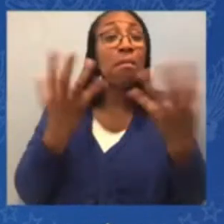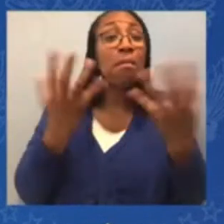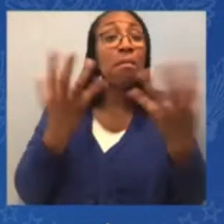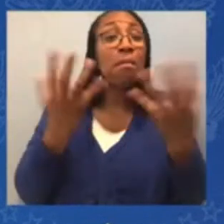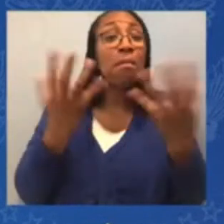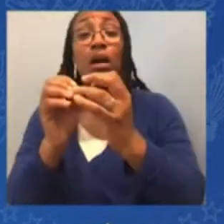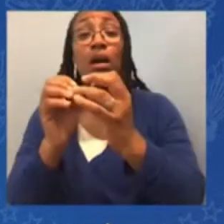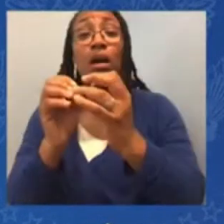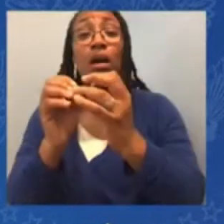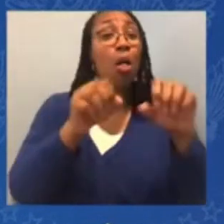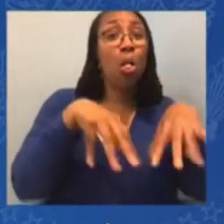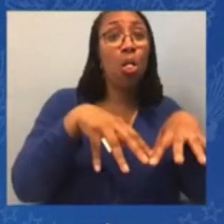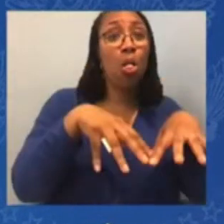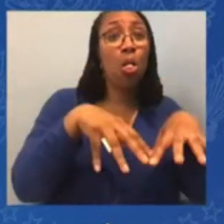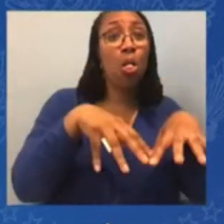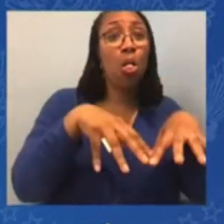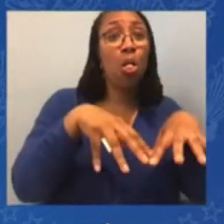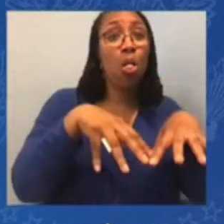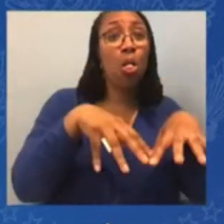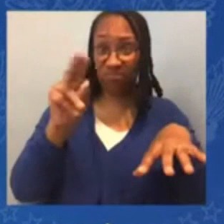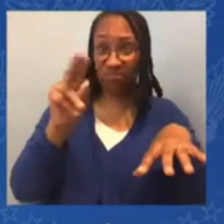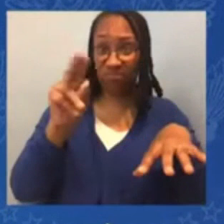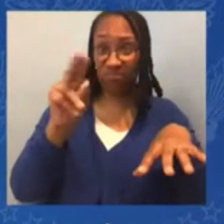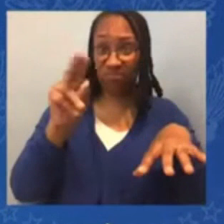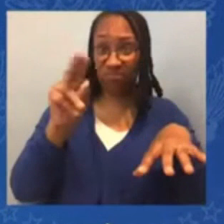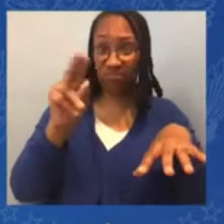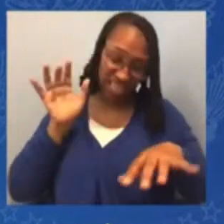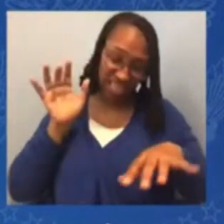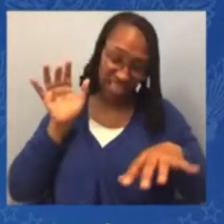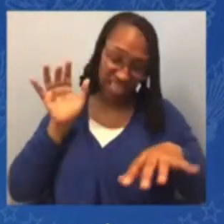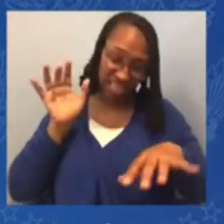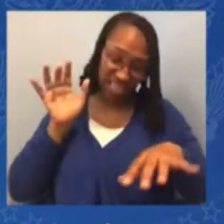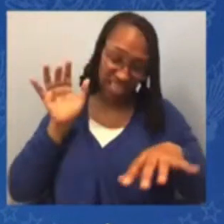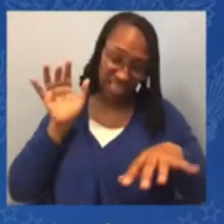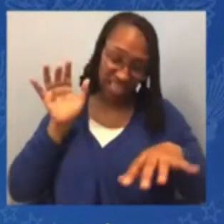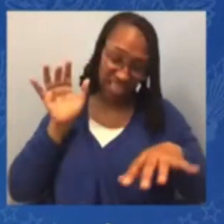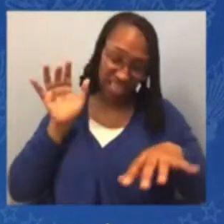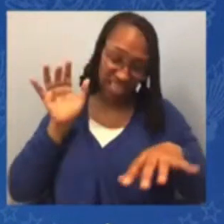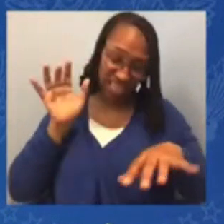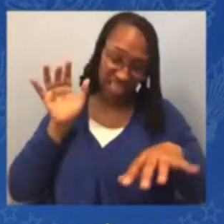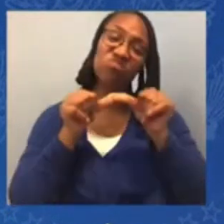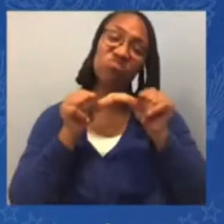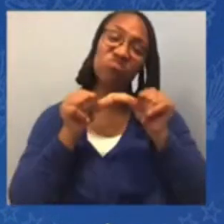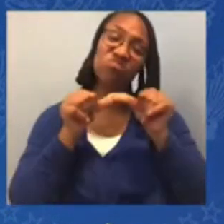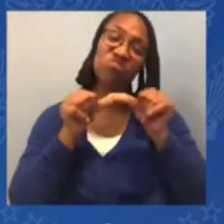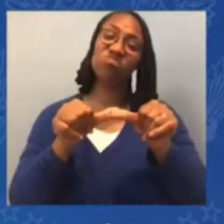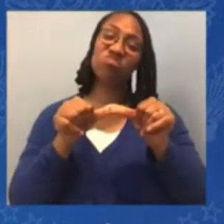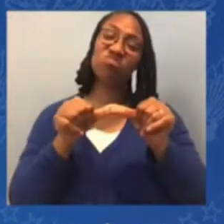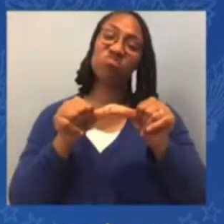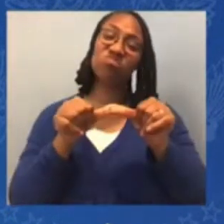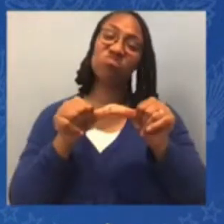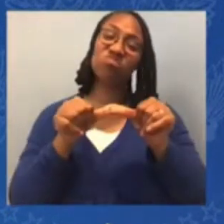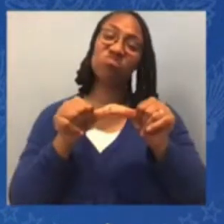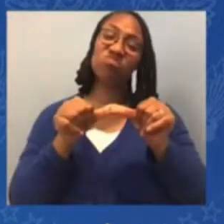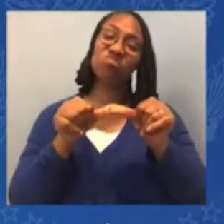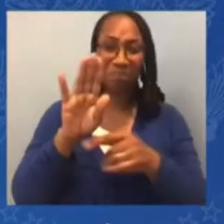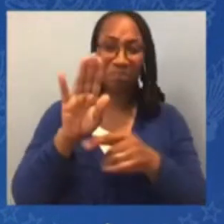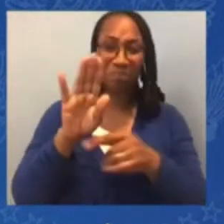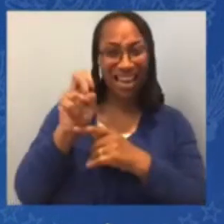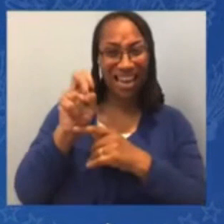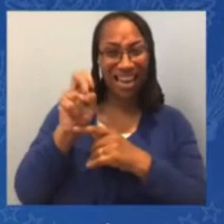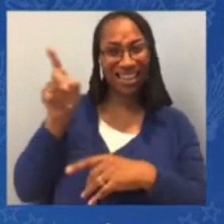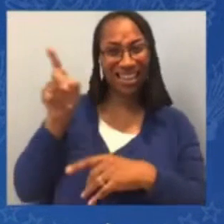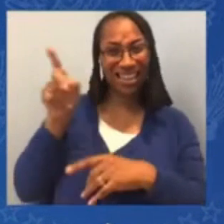the biggest part of the story as to why the Bipartisan Safer Communities Act became law.